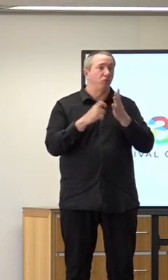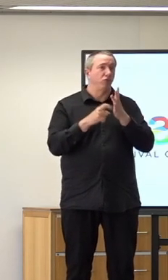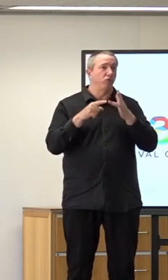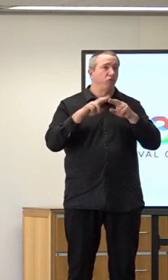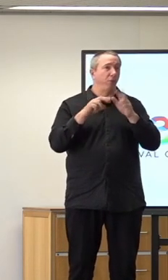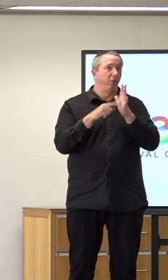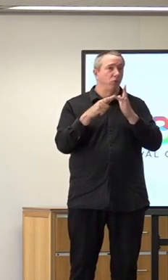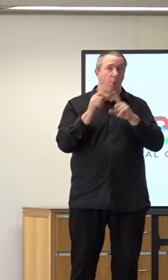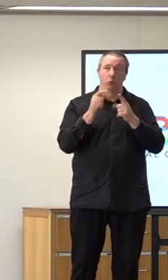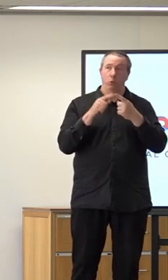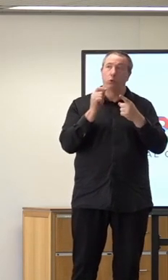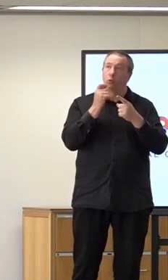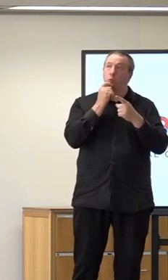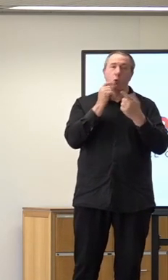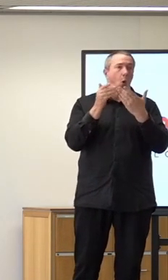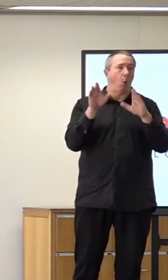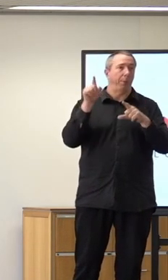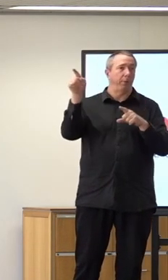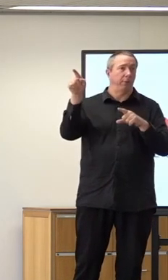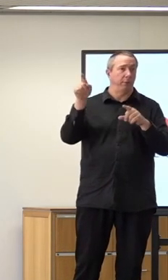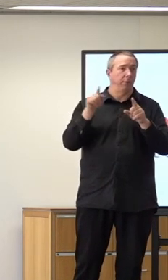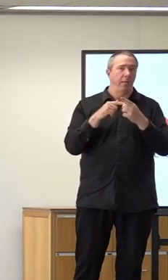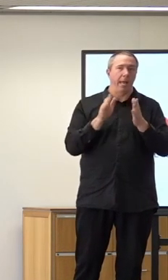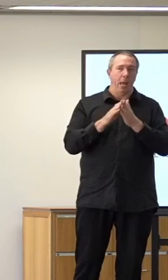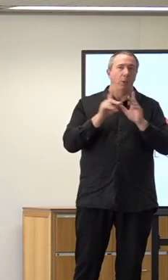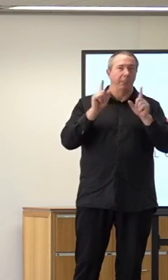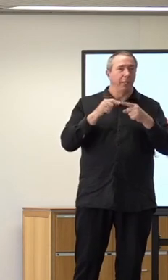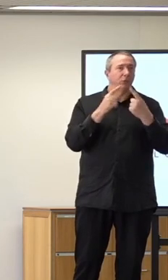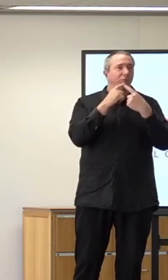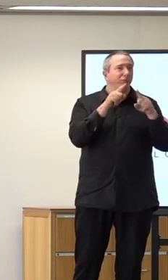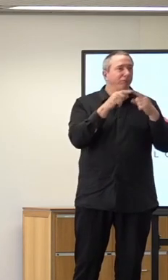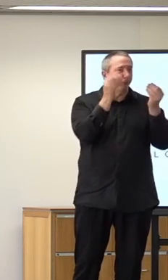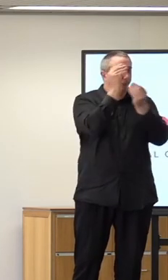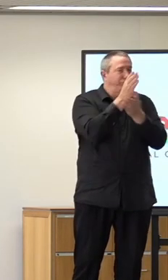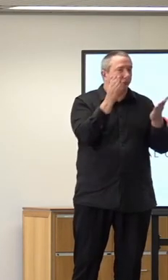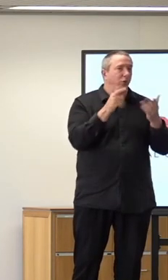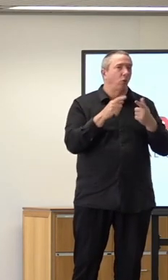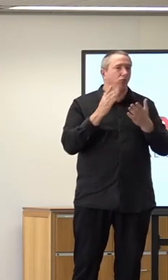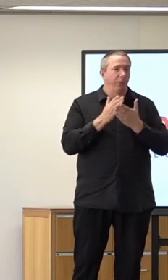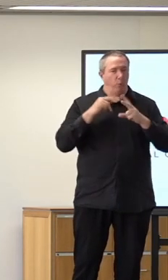new stage in the gallery as well. So that's something we're really interrogating as an organisation.